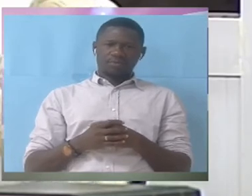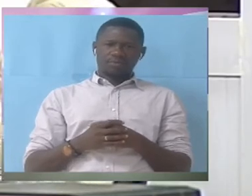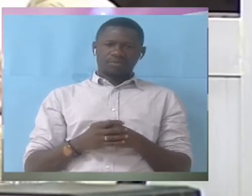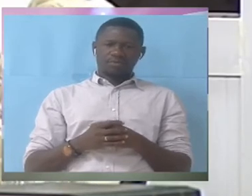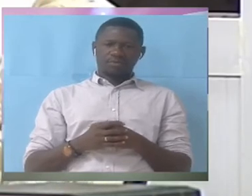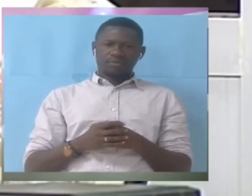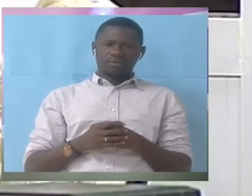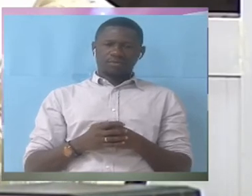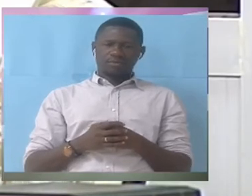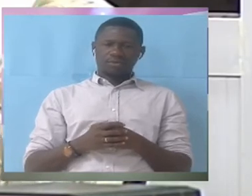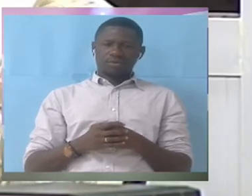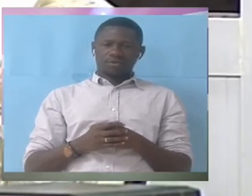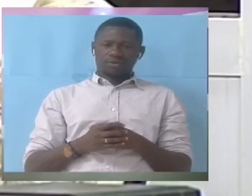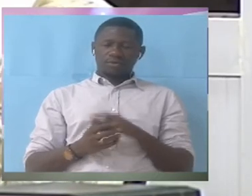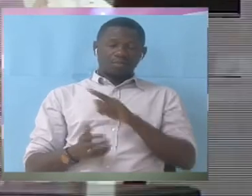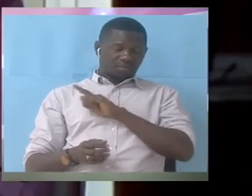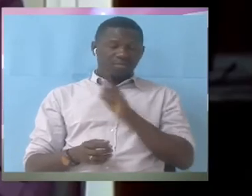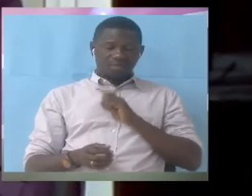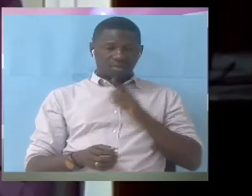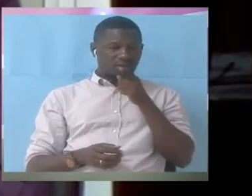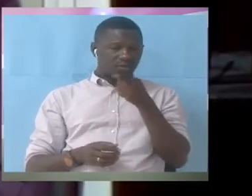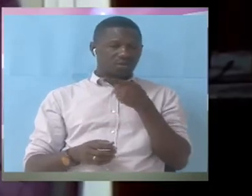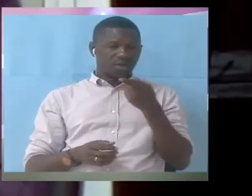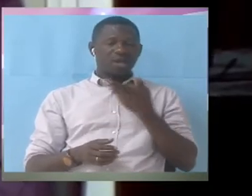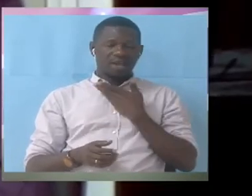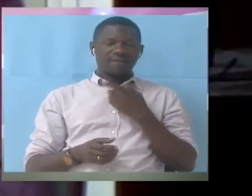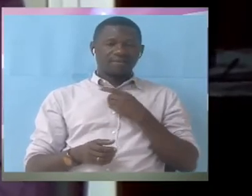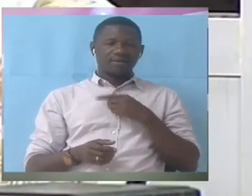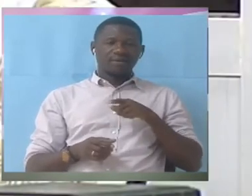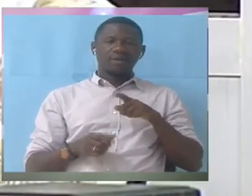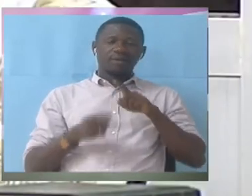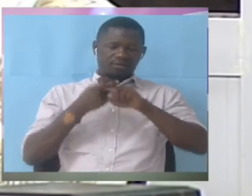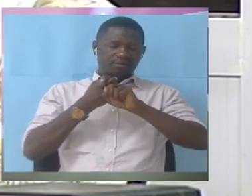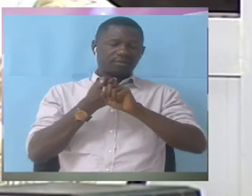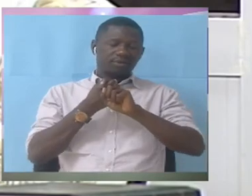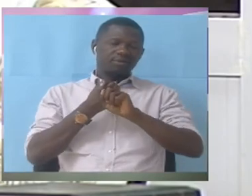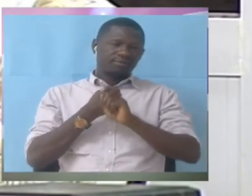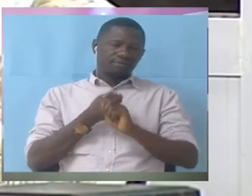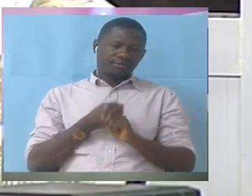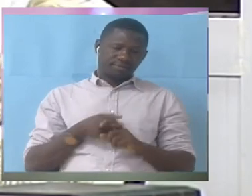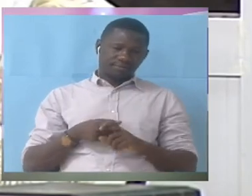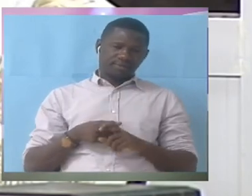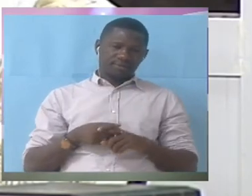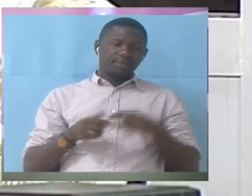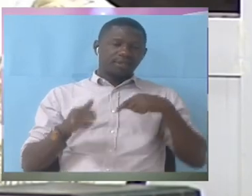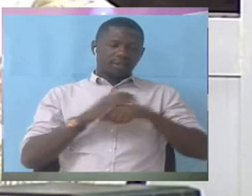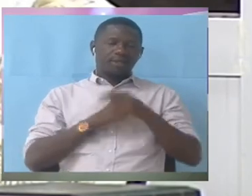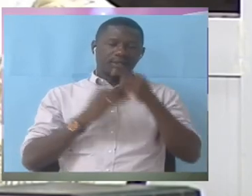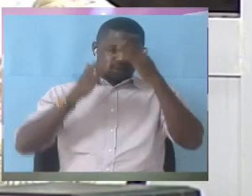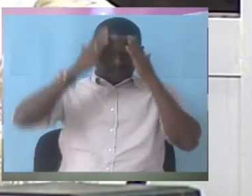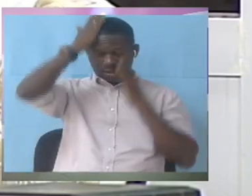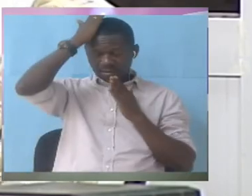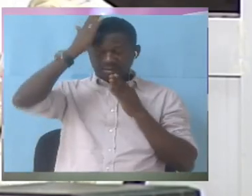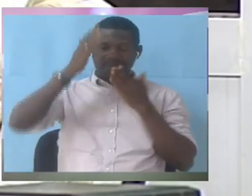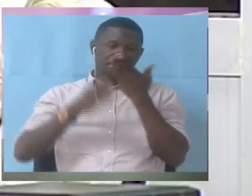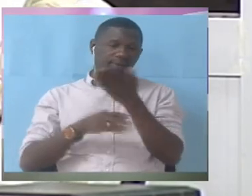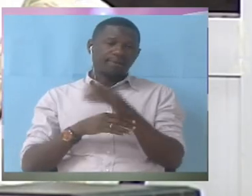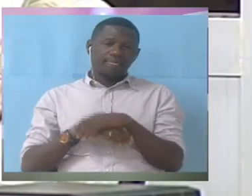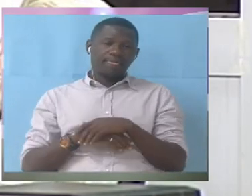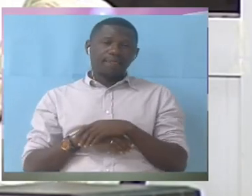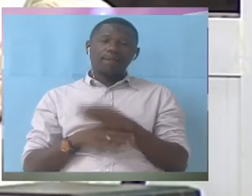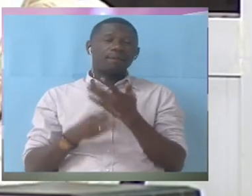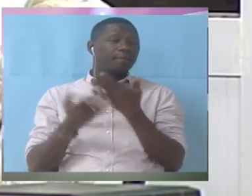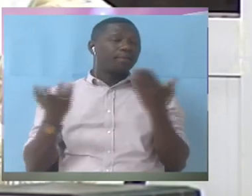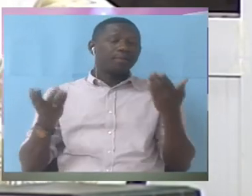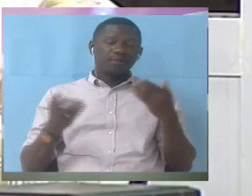We had a relationship. Amna nak joko bu nek suma digante ak mom in the army ci soldat bi. And there was a